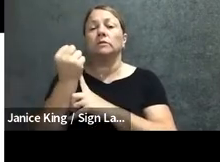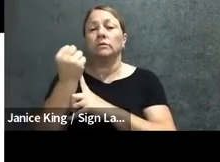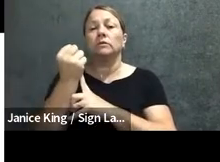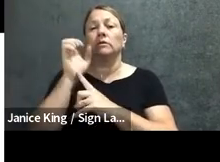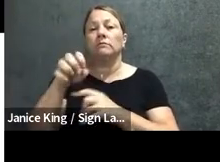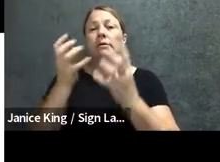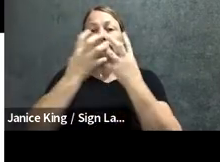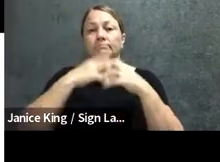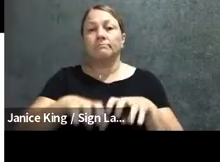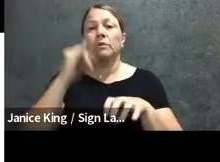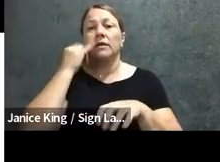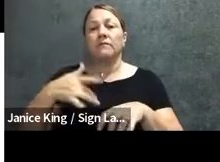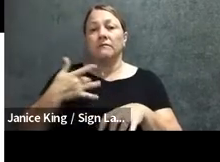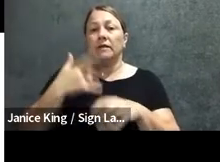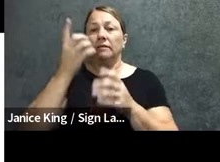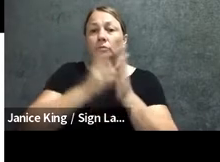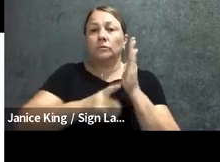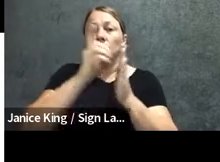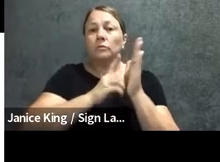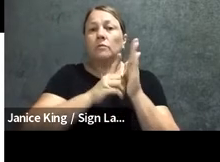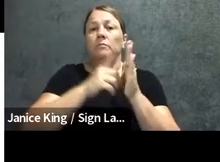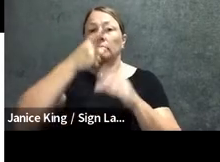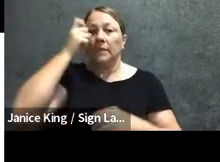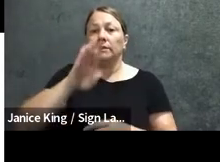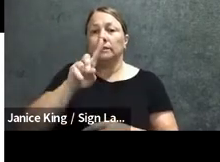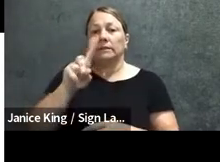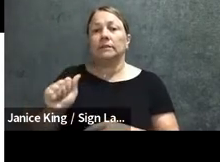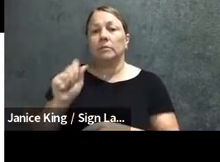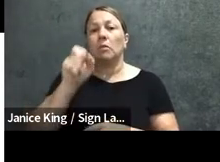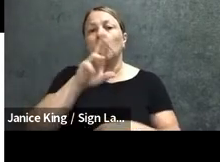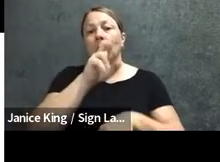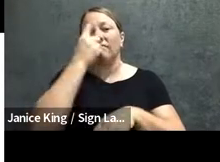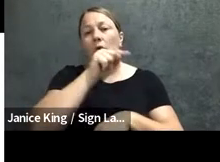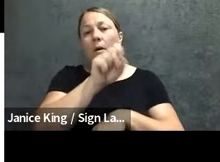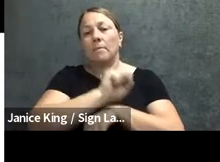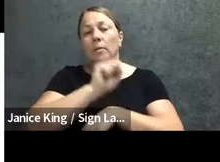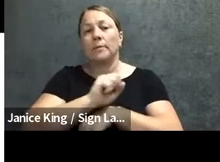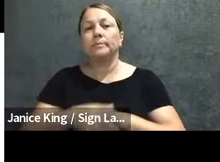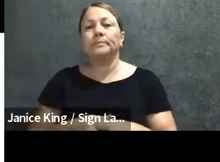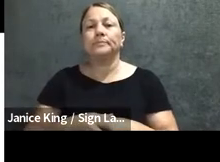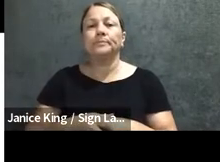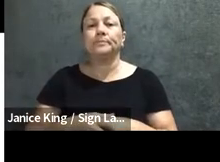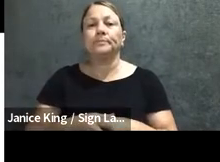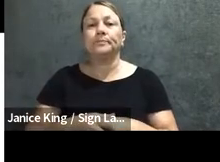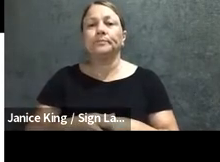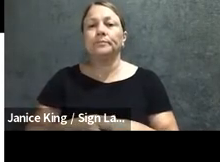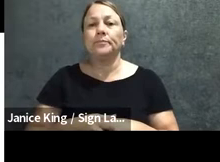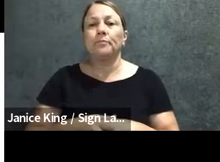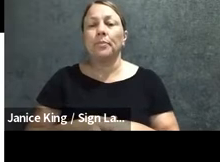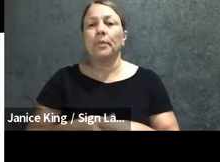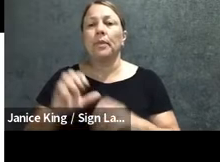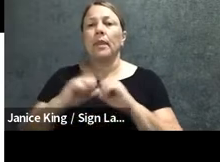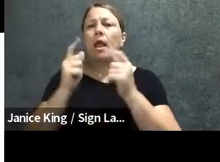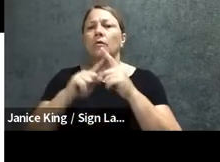feel they've been discriminated on the basis of disability in employment. Next. The remedies